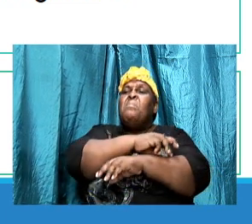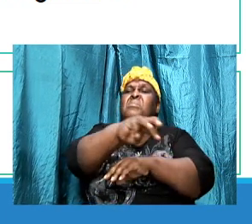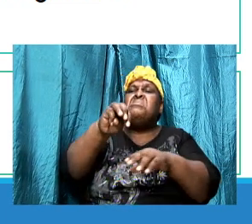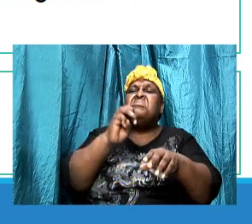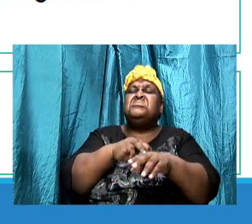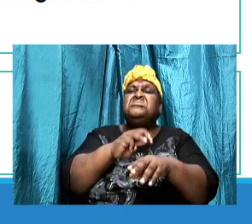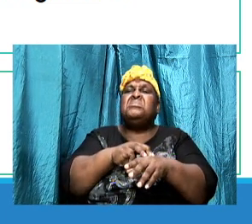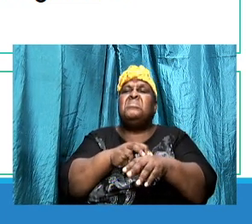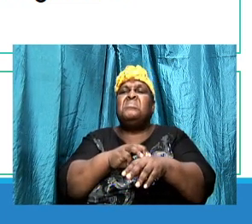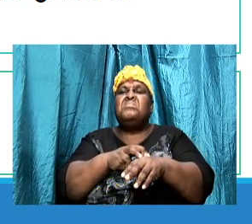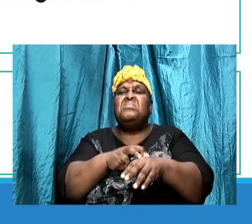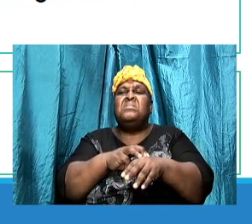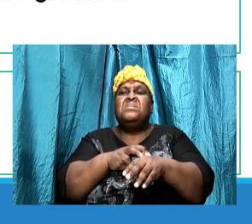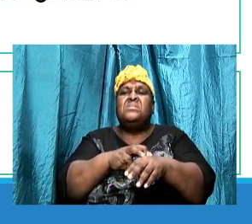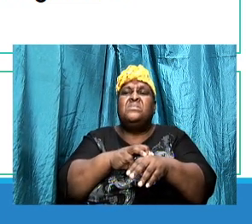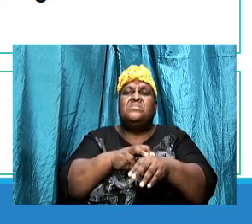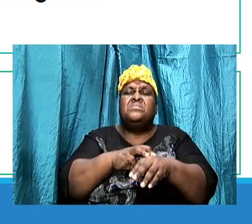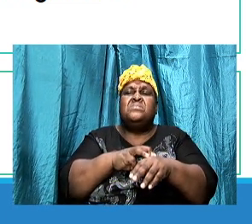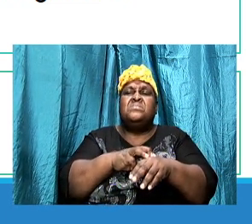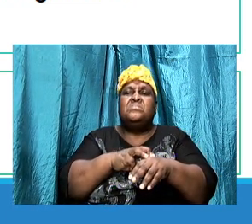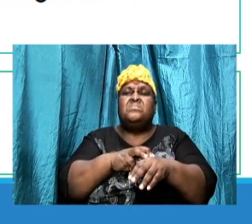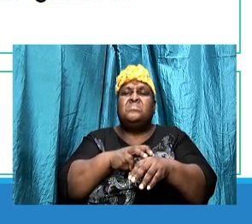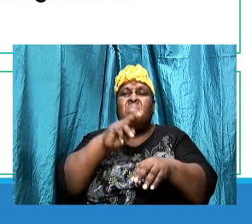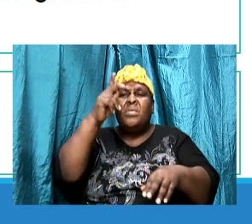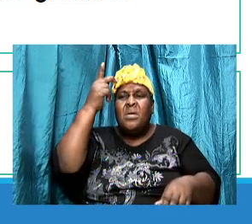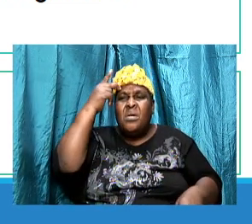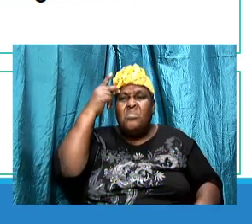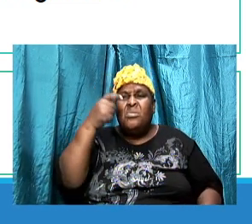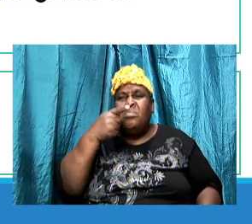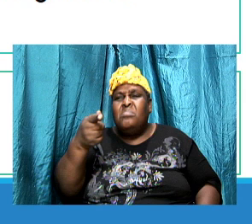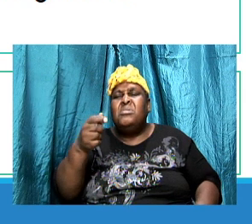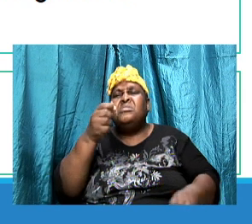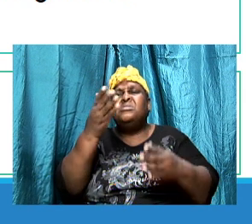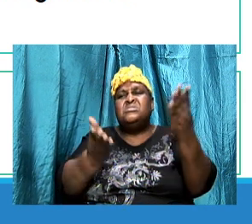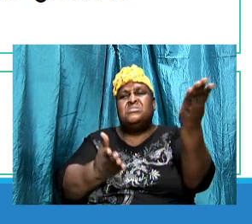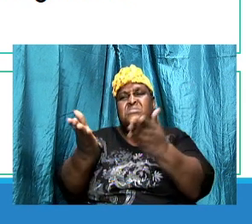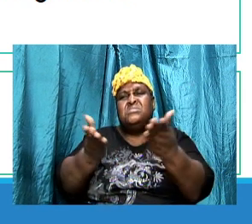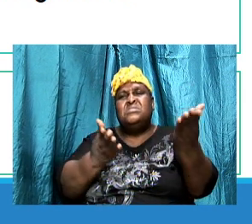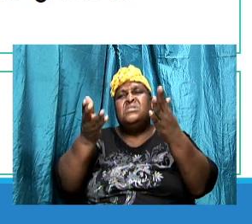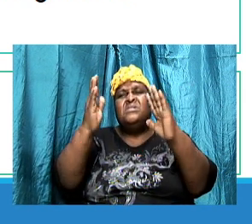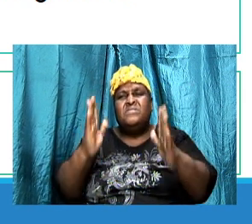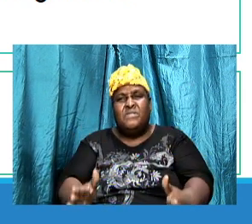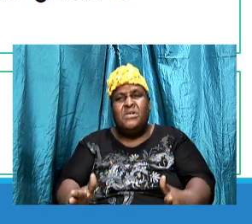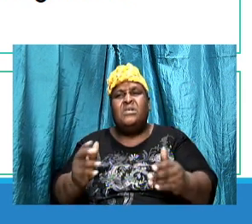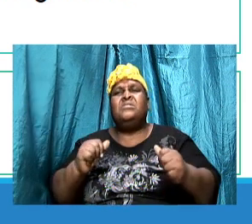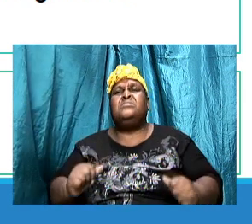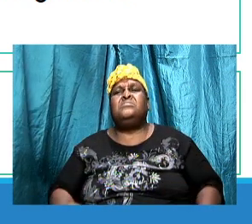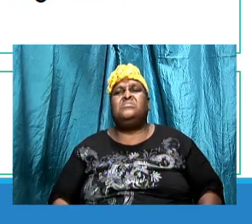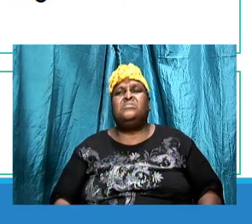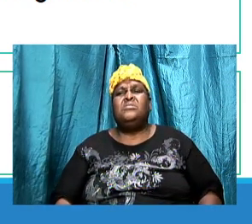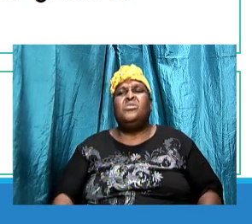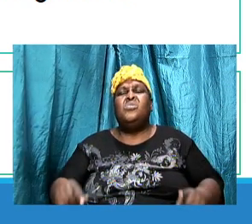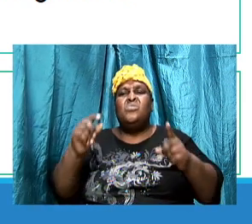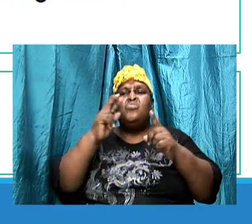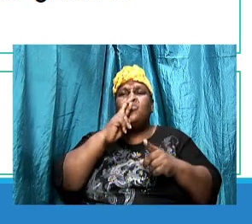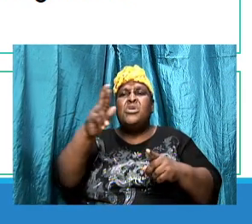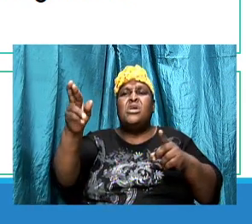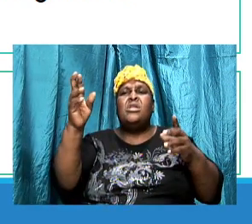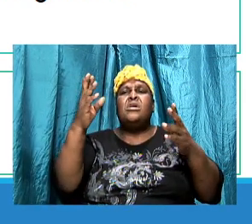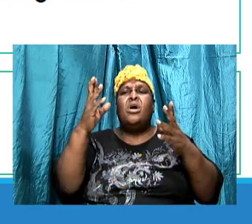at the root word for that, he was talking about being a servant. You know, it's really a word that speaks